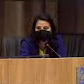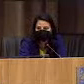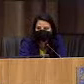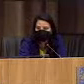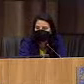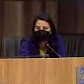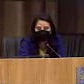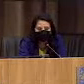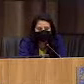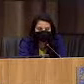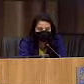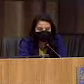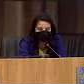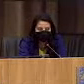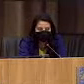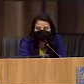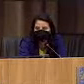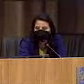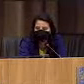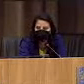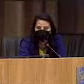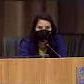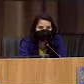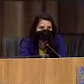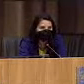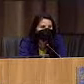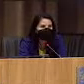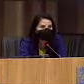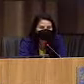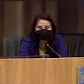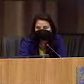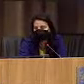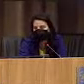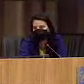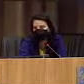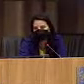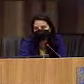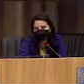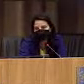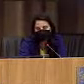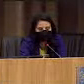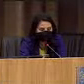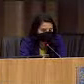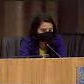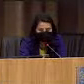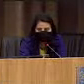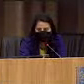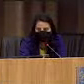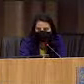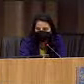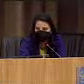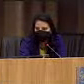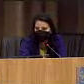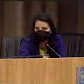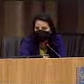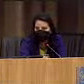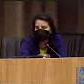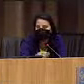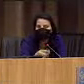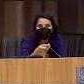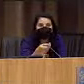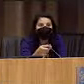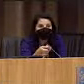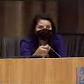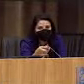dropped because of vaccines and because of Omicron characteristics that are different from the